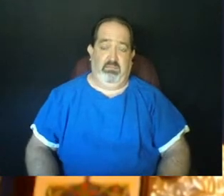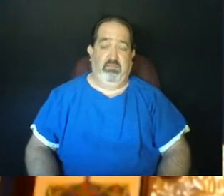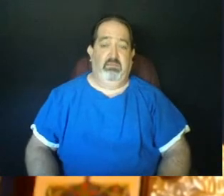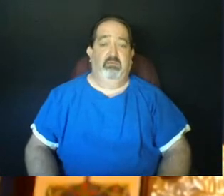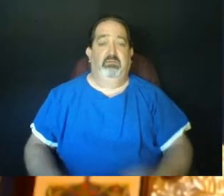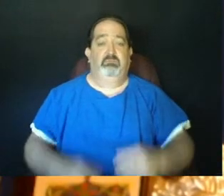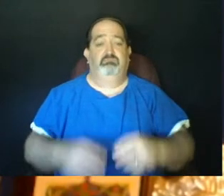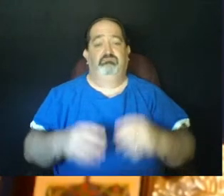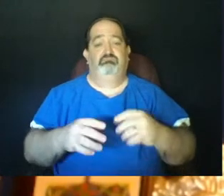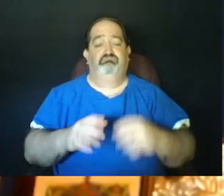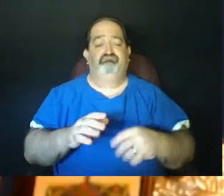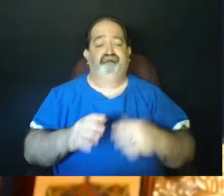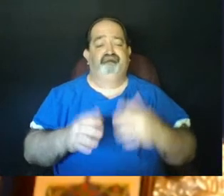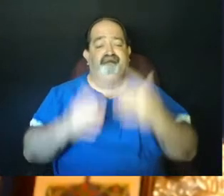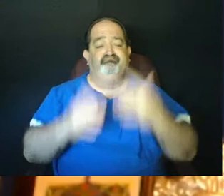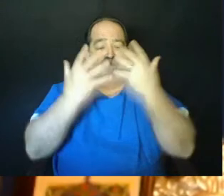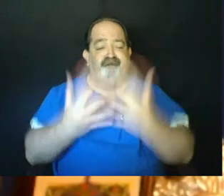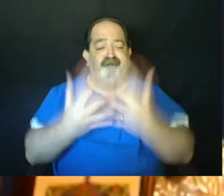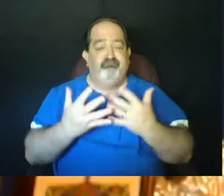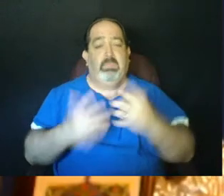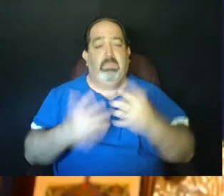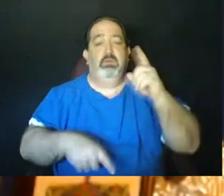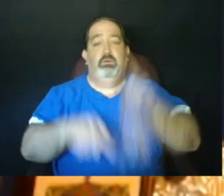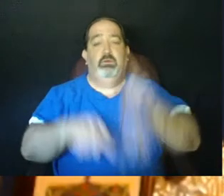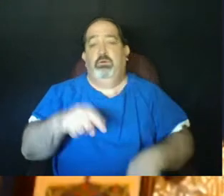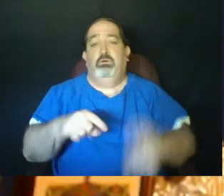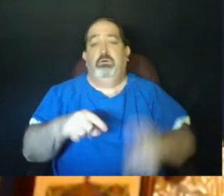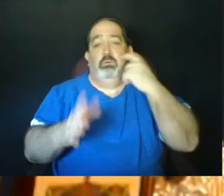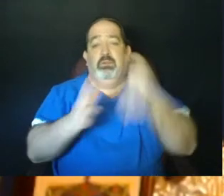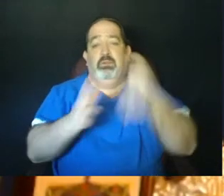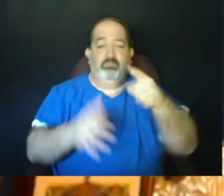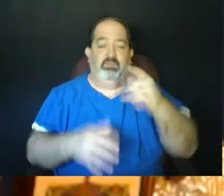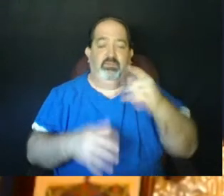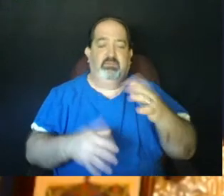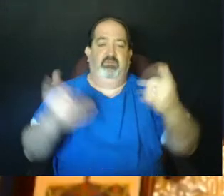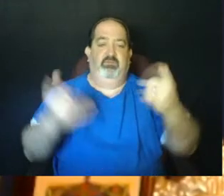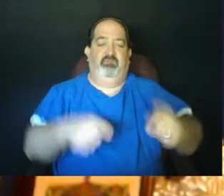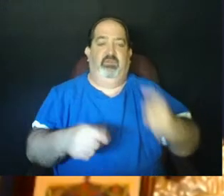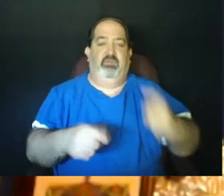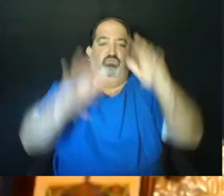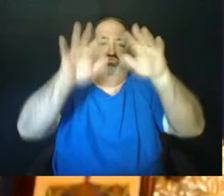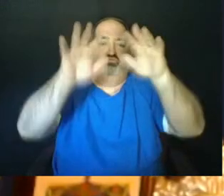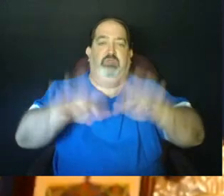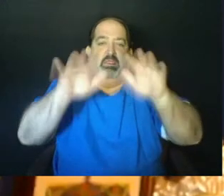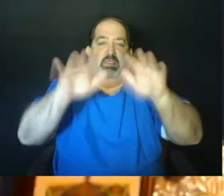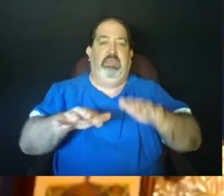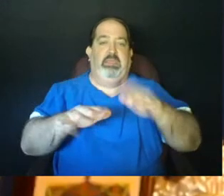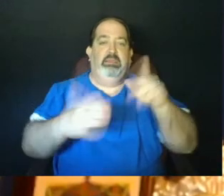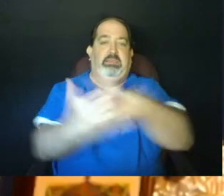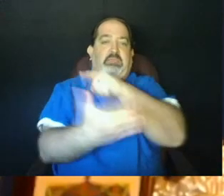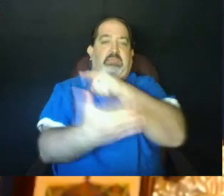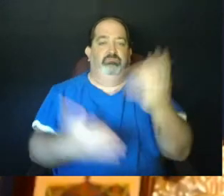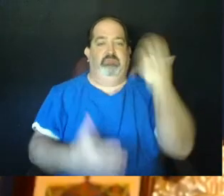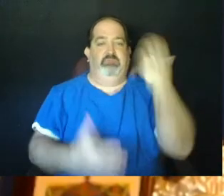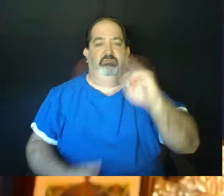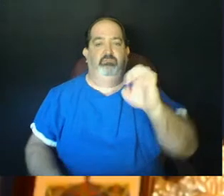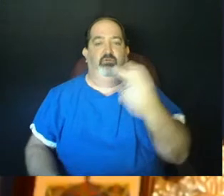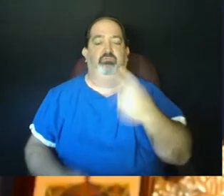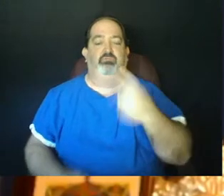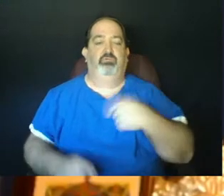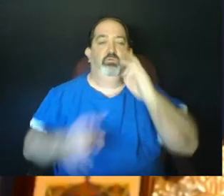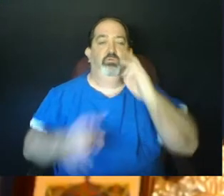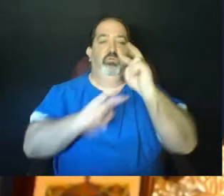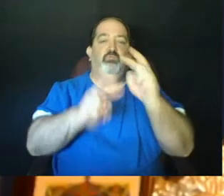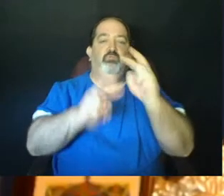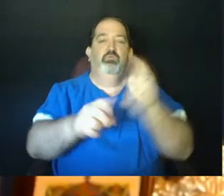not able to witness the fruits of her labor as the event was rained out this past March, but we look forward to seeing what great things she planned when we gather